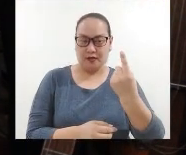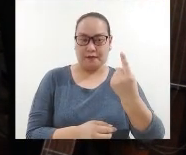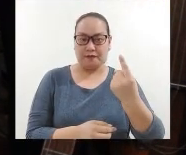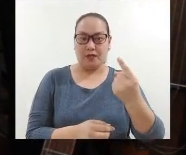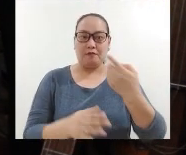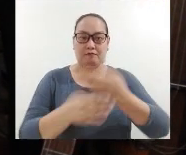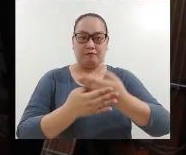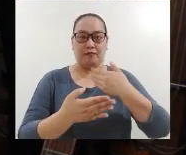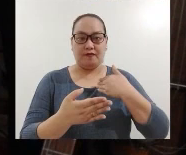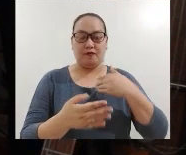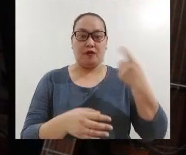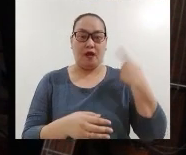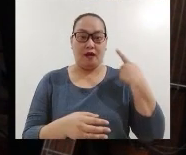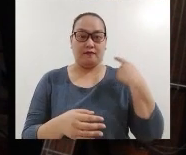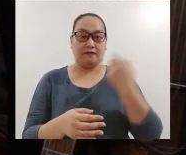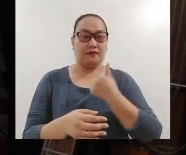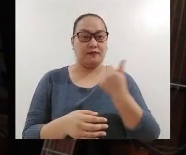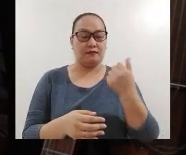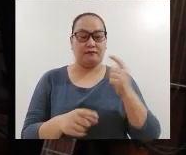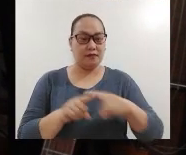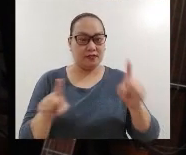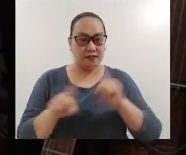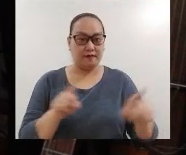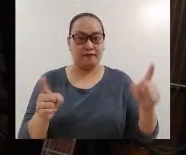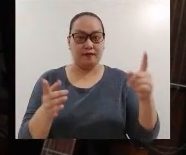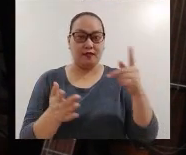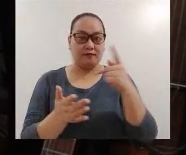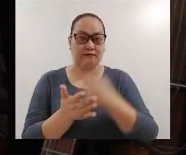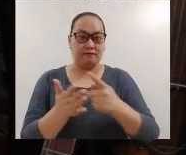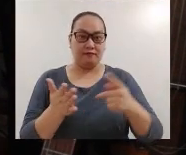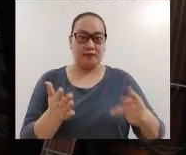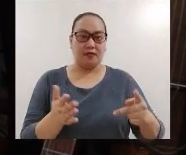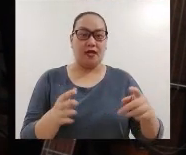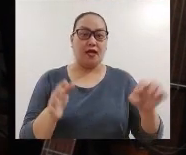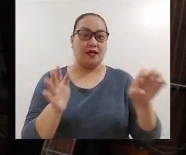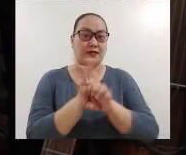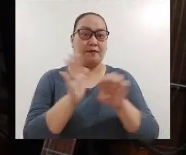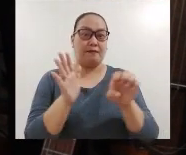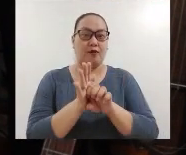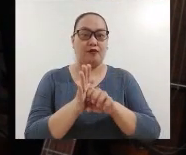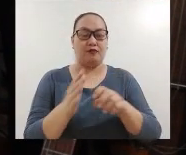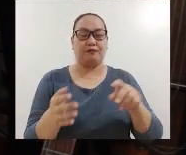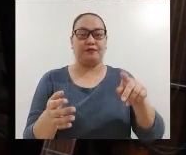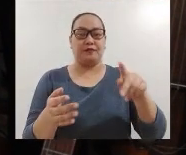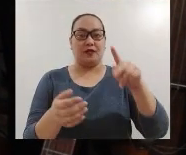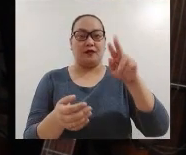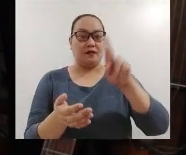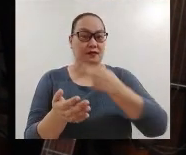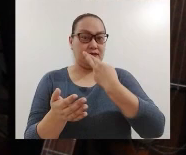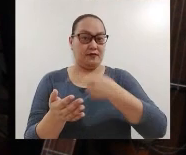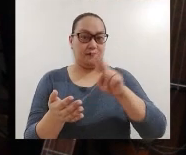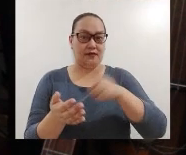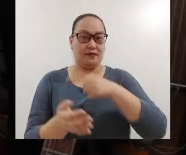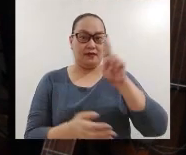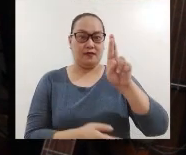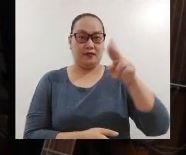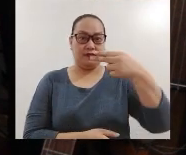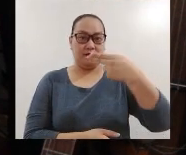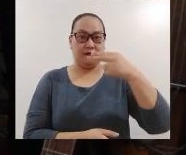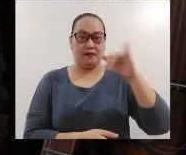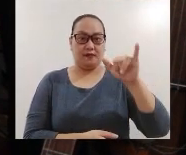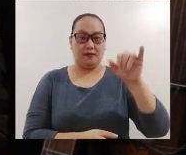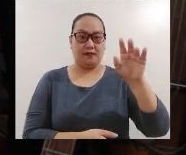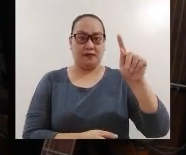elemento tulad ng ritmo. One of the most important elements of music is